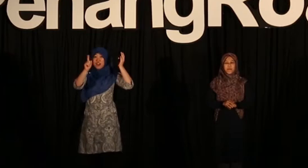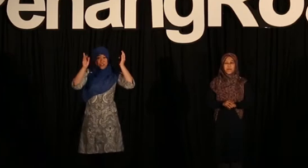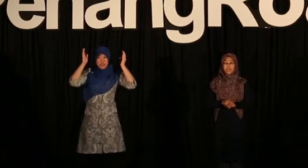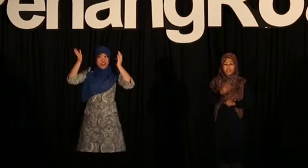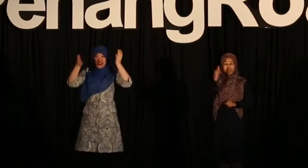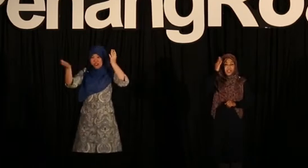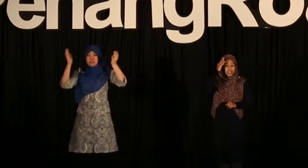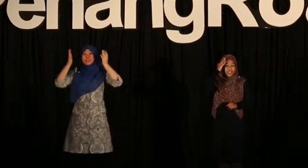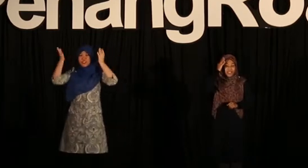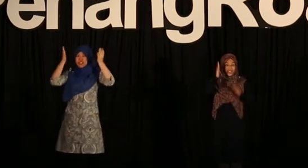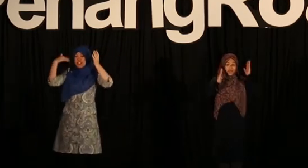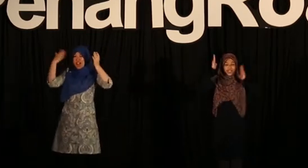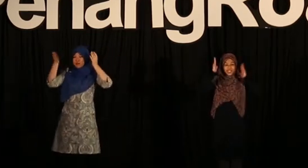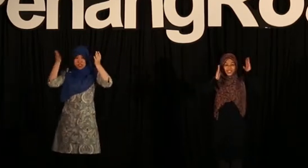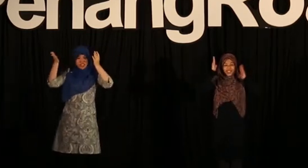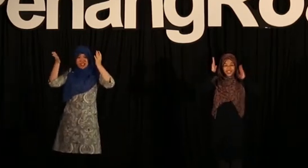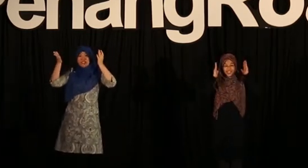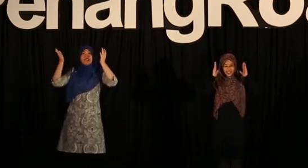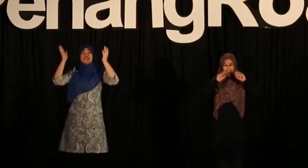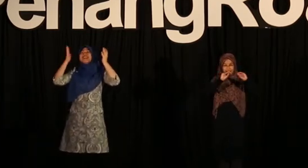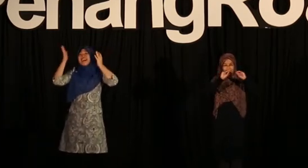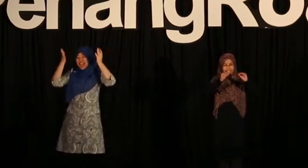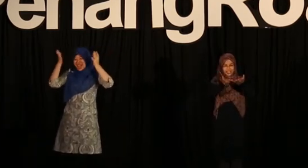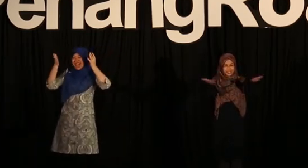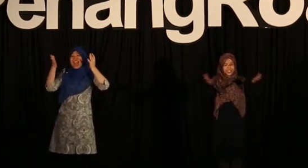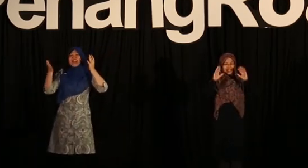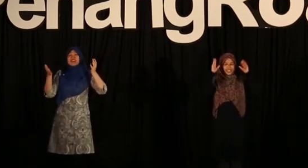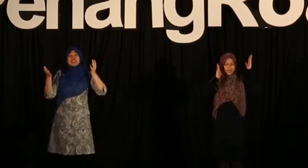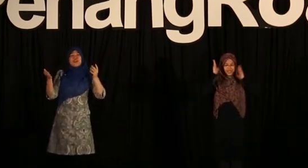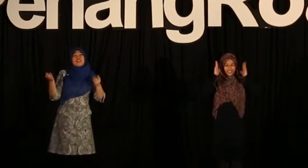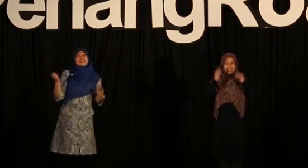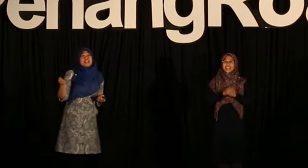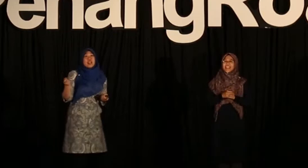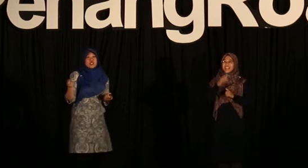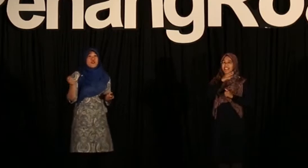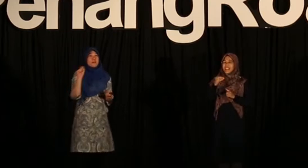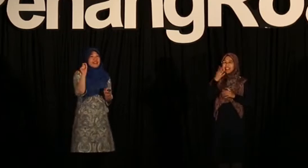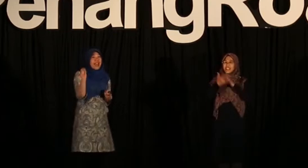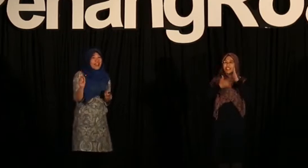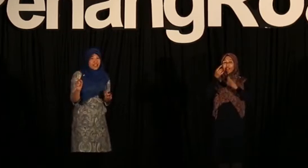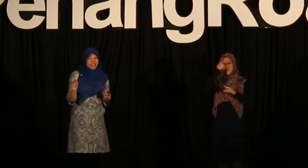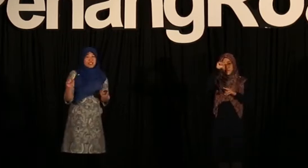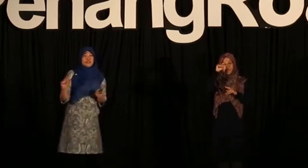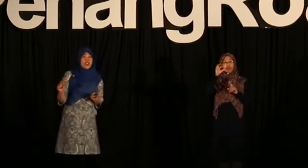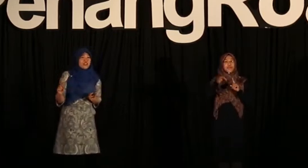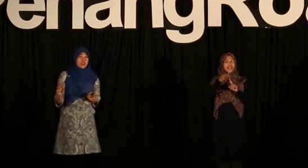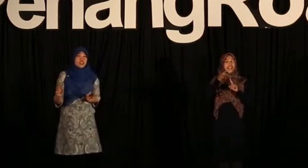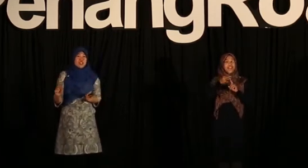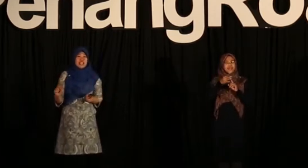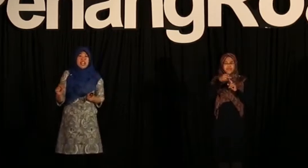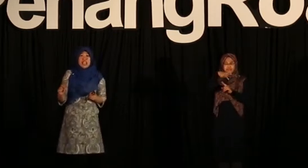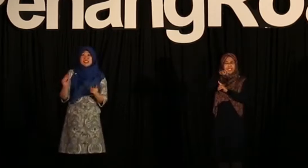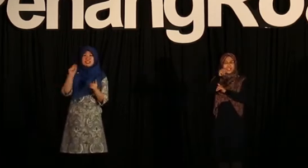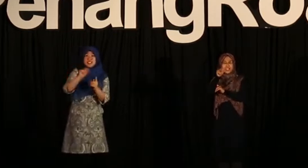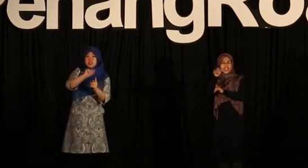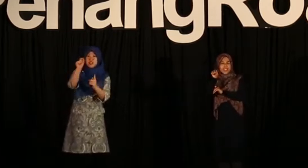So you have to know that. Now I'm teaching you. Whoa. And also the sign language for Penang is very, very